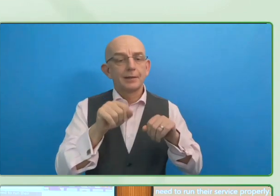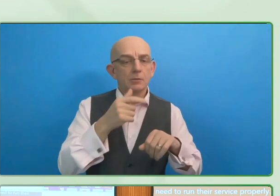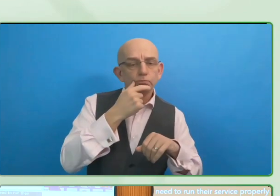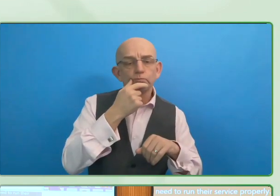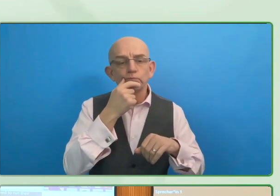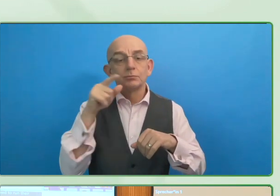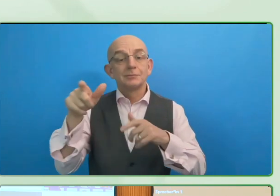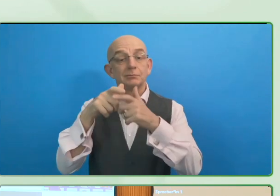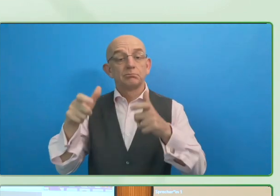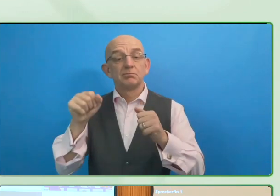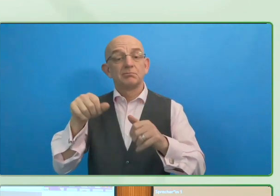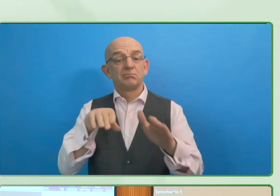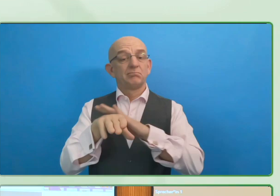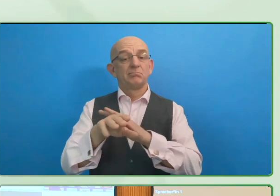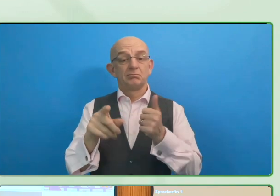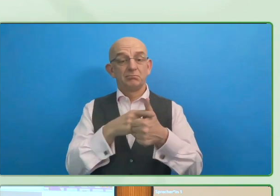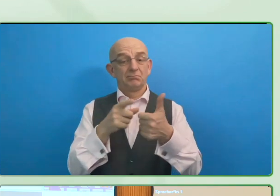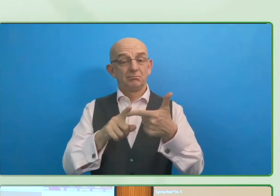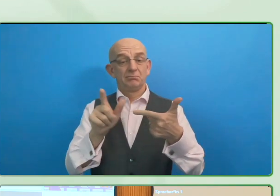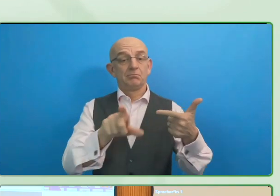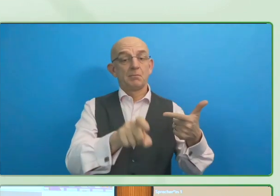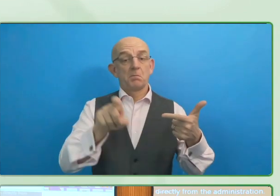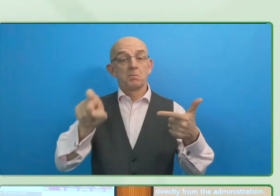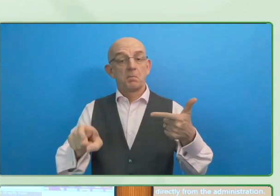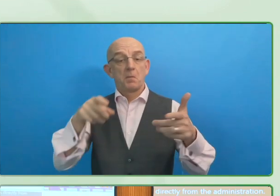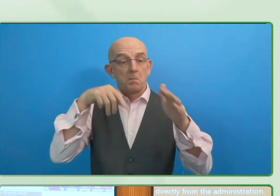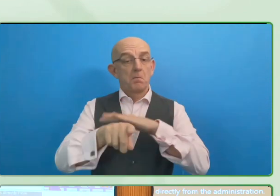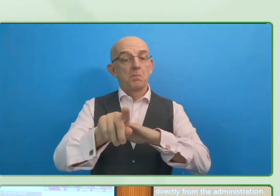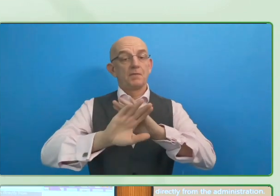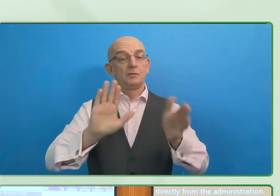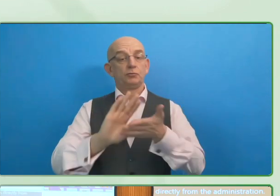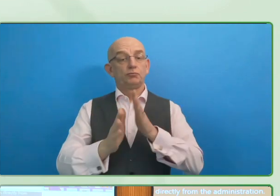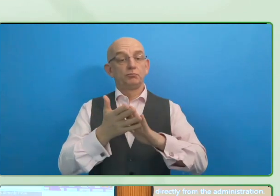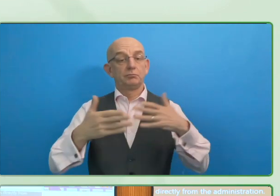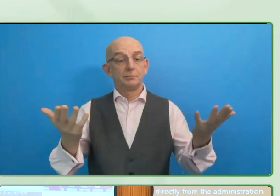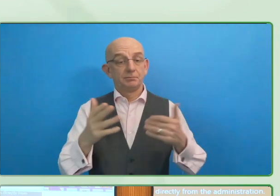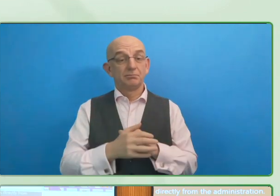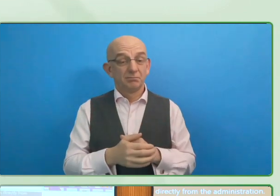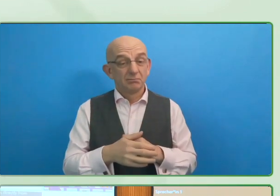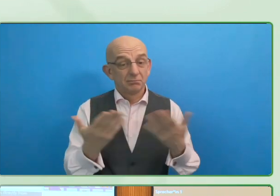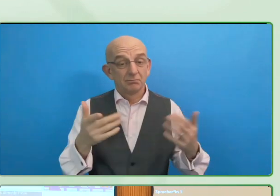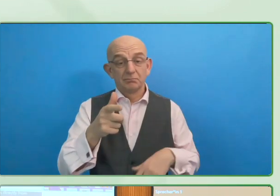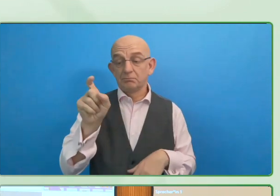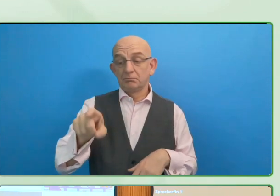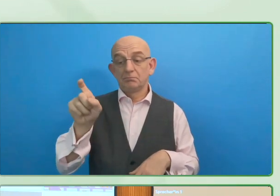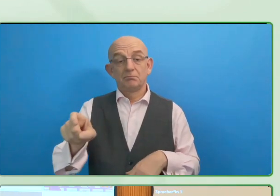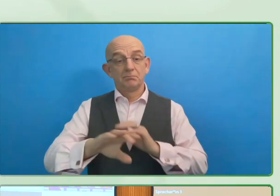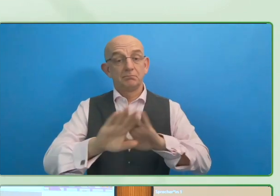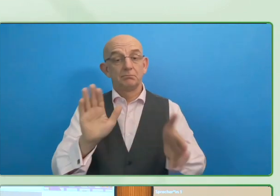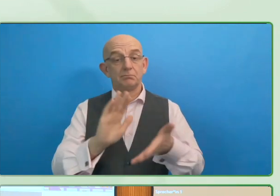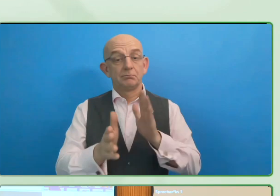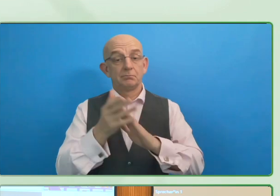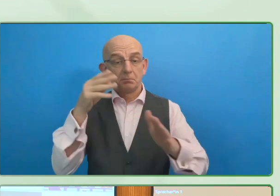the administration, where just by 2 clicks they can create accessible info line of any institution or generate QR